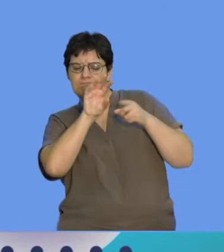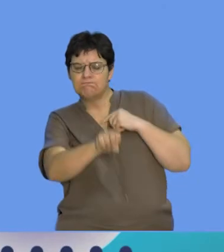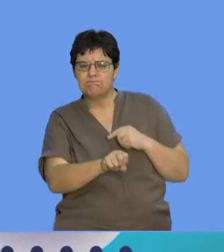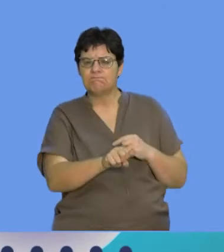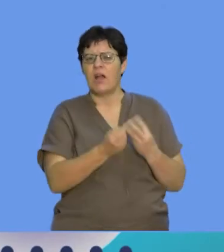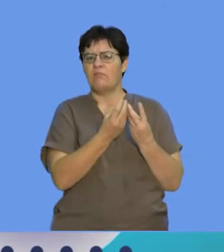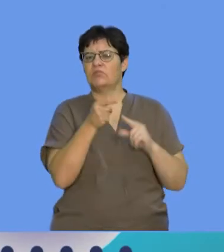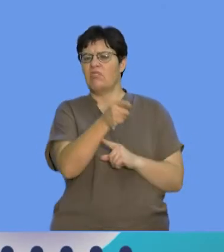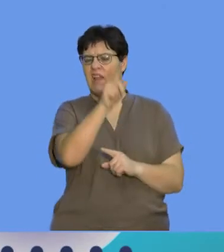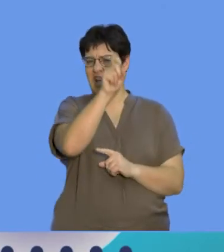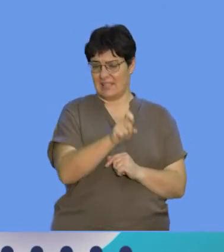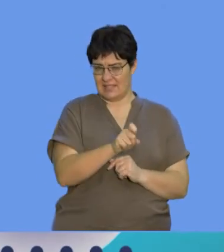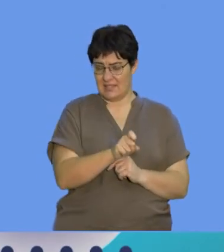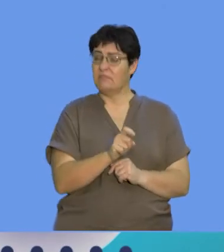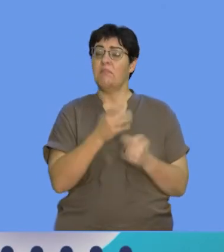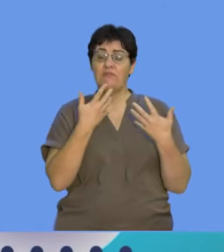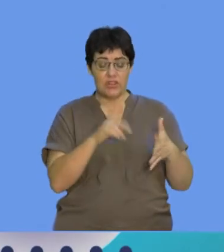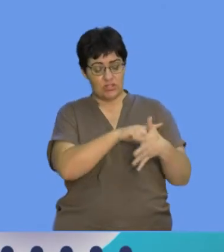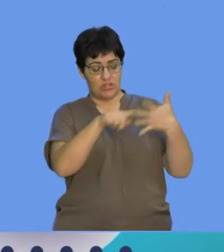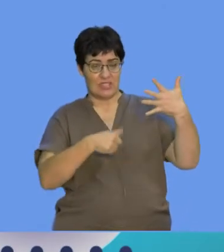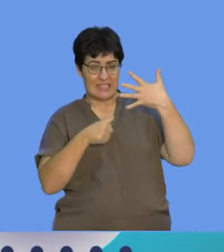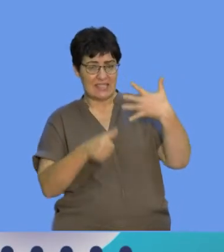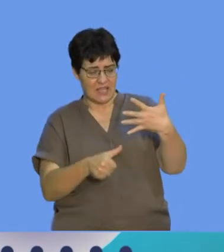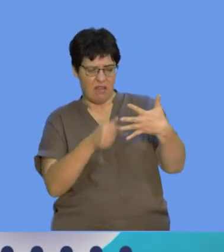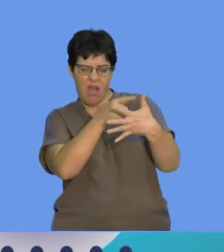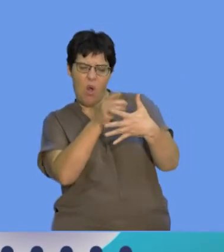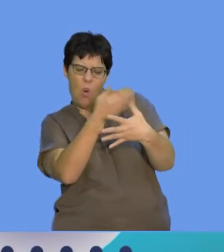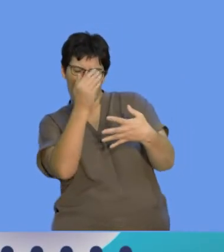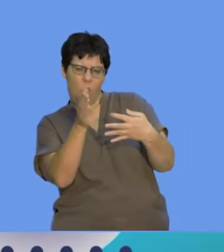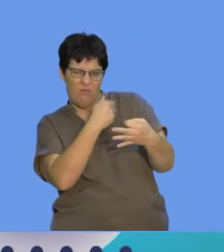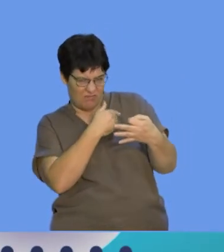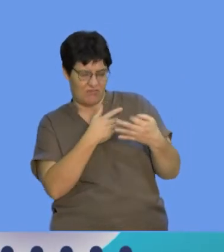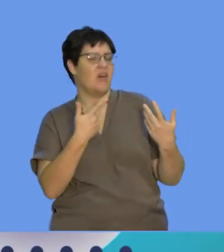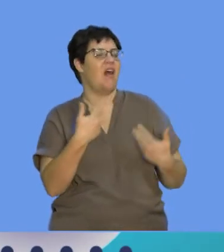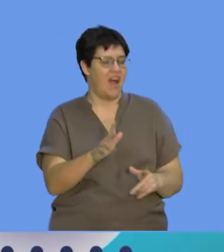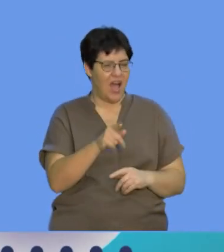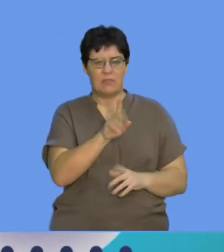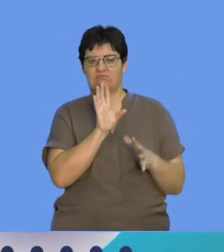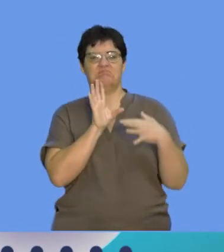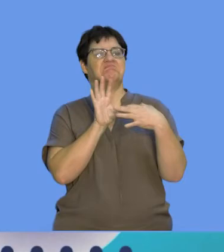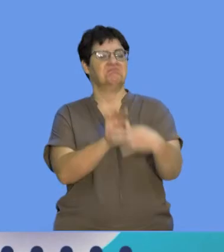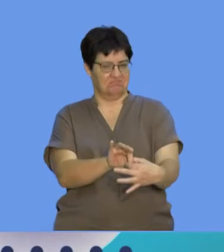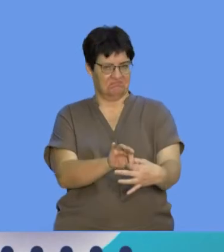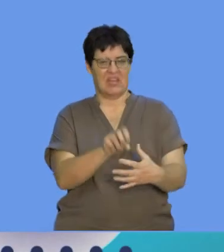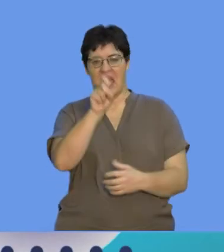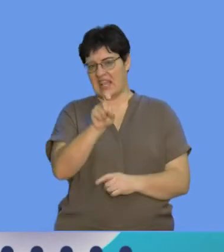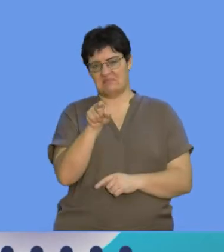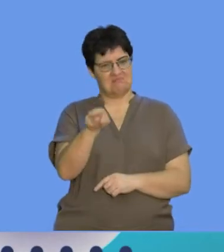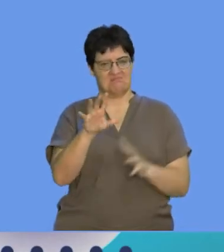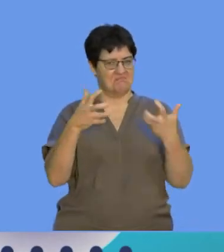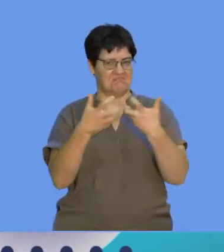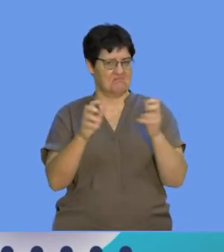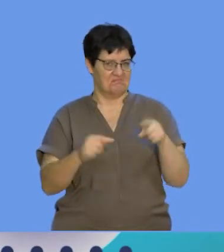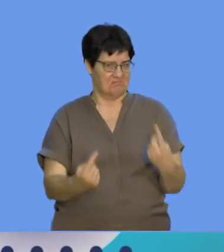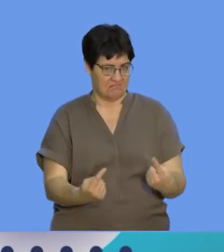to identify, some of the possible options which are definitely not related to what substance X is. Now let's